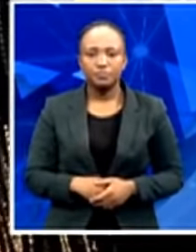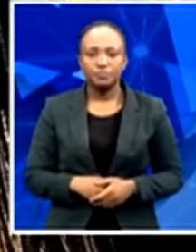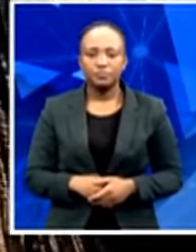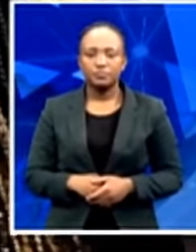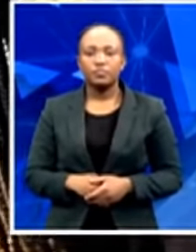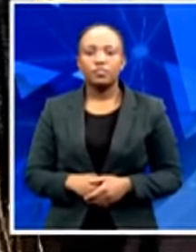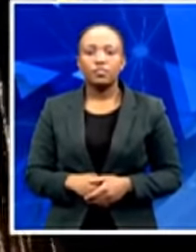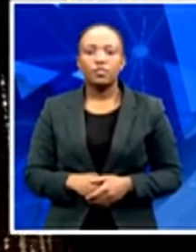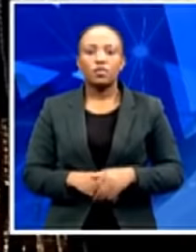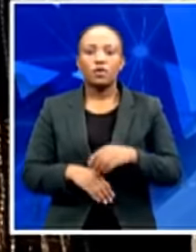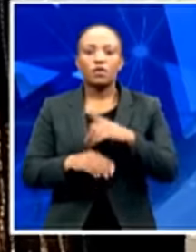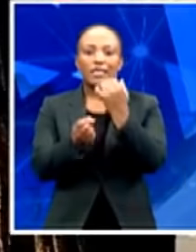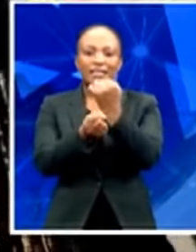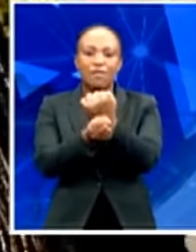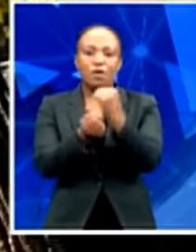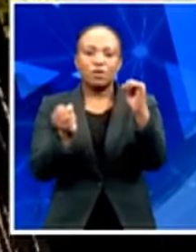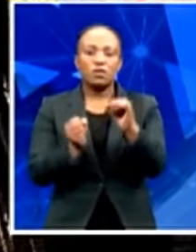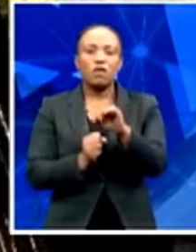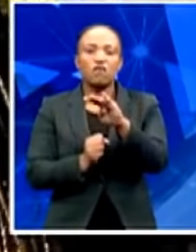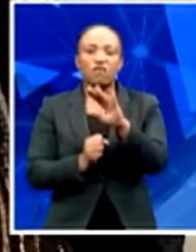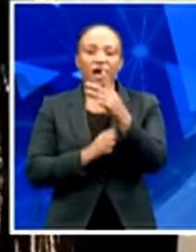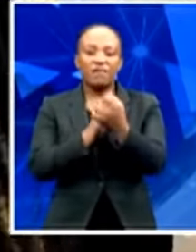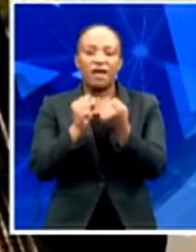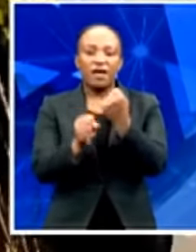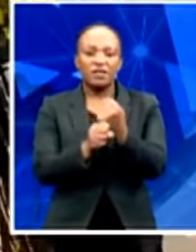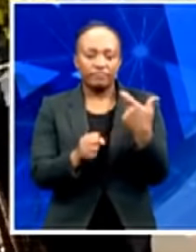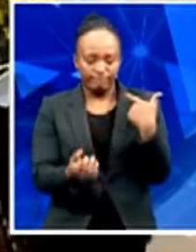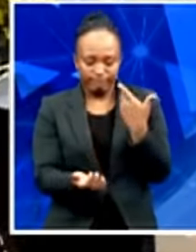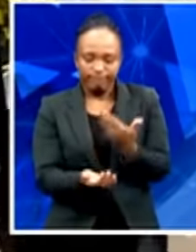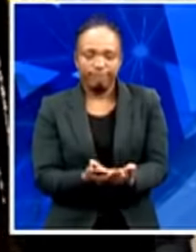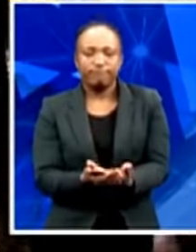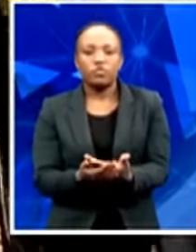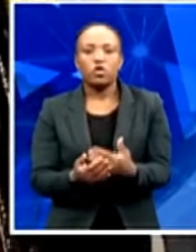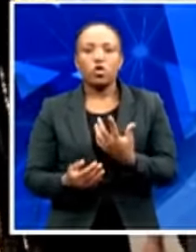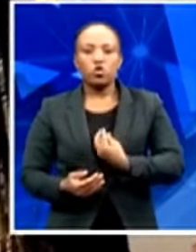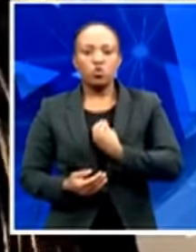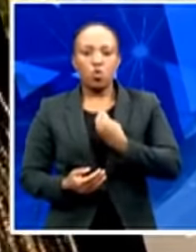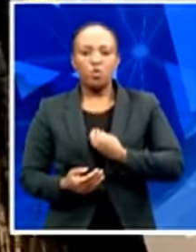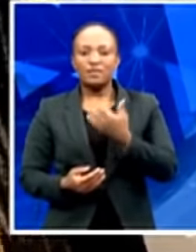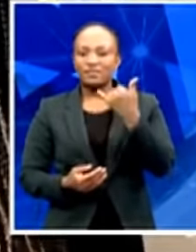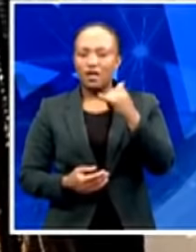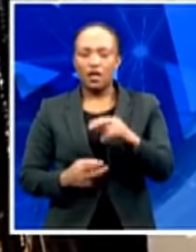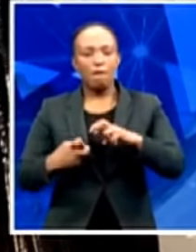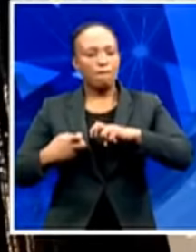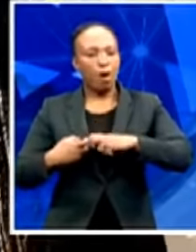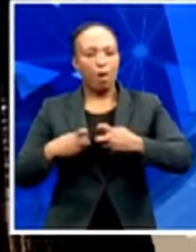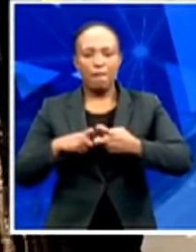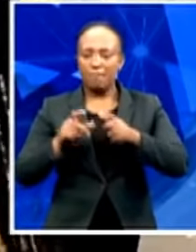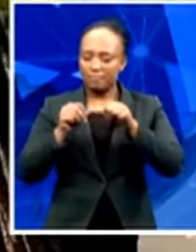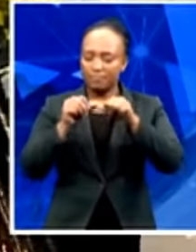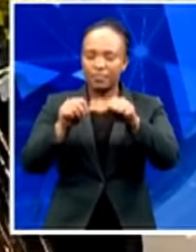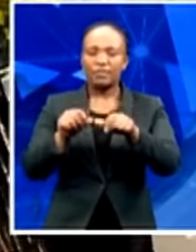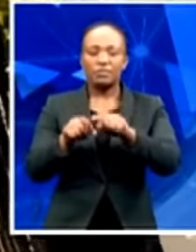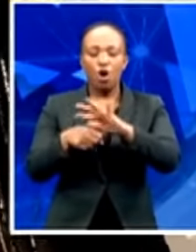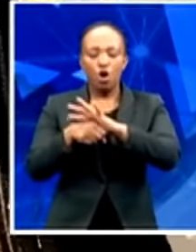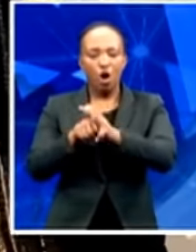the Soweto 1976 uprising, the youth of this day still face a number of challenges. I mean, COVID has also exacerbated the situation. You